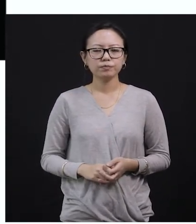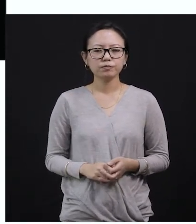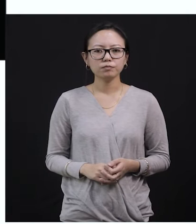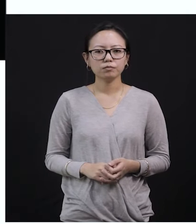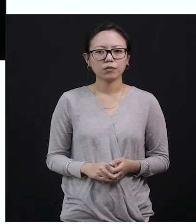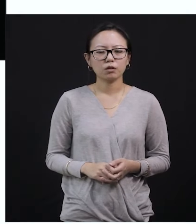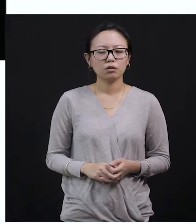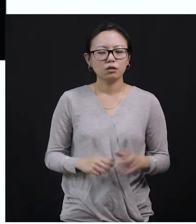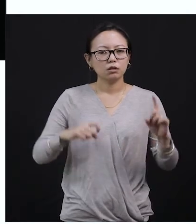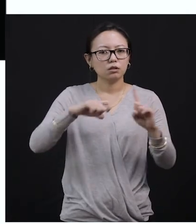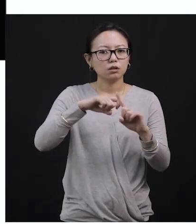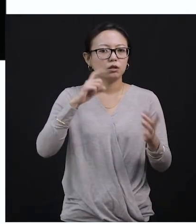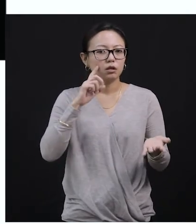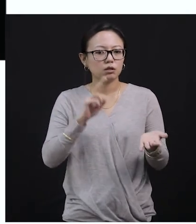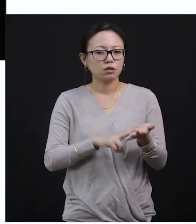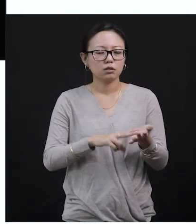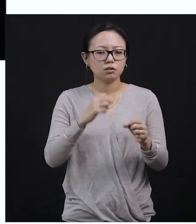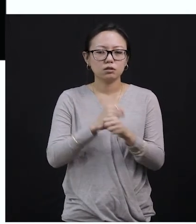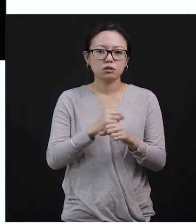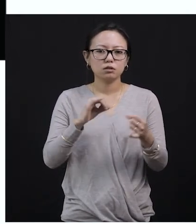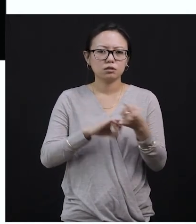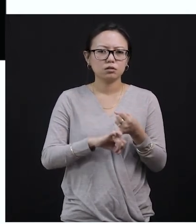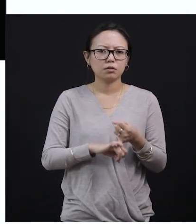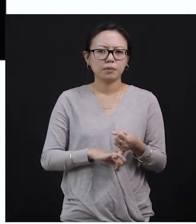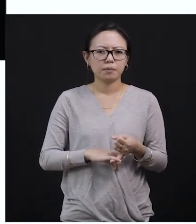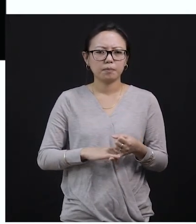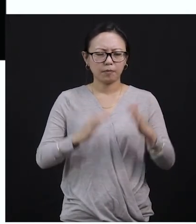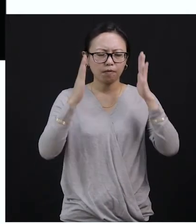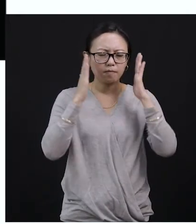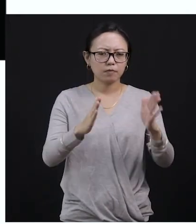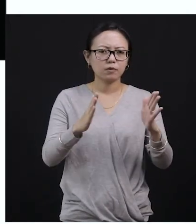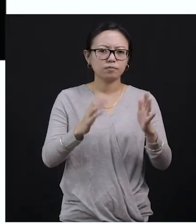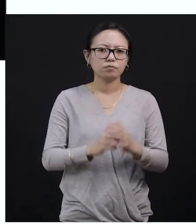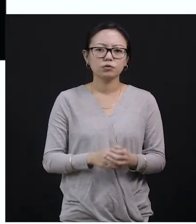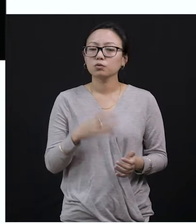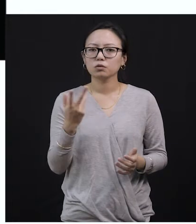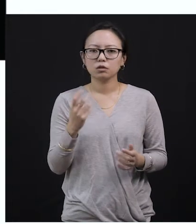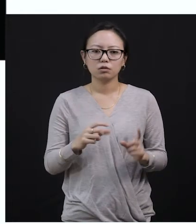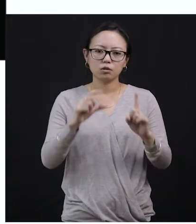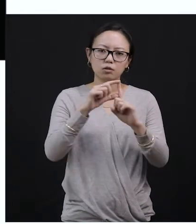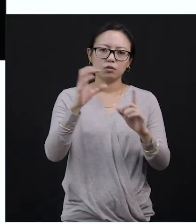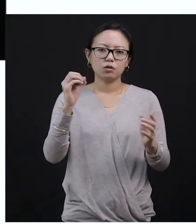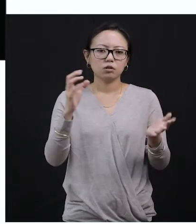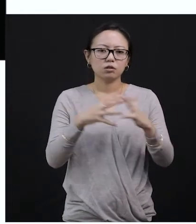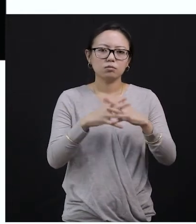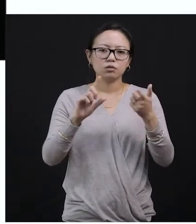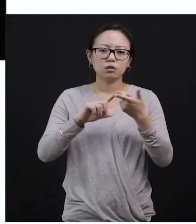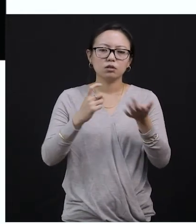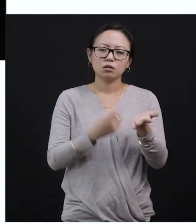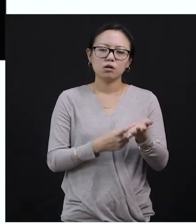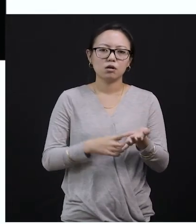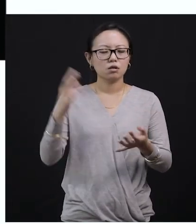So for the kings, their main motive, okay, their main goal was to get power, was to control the other